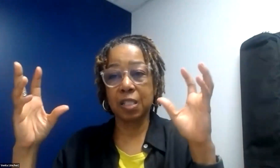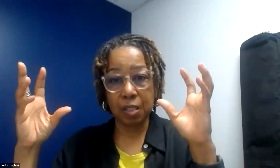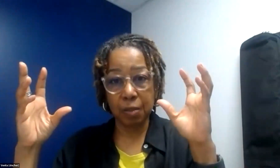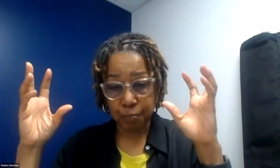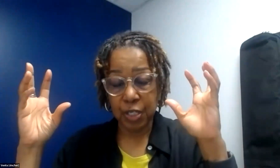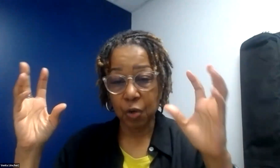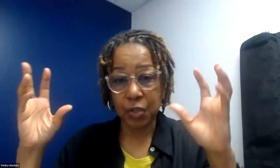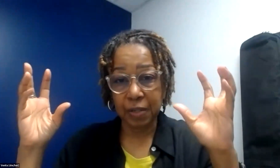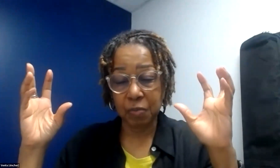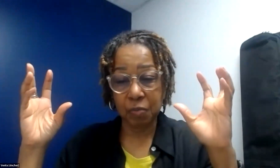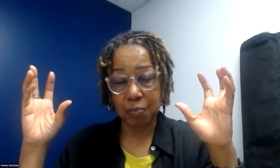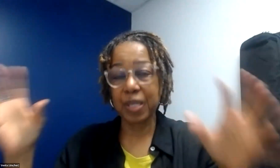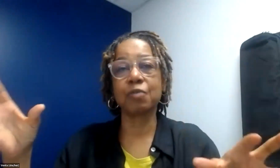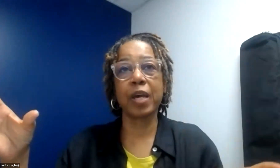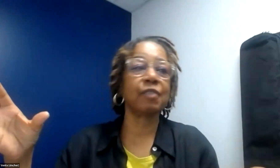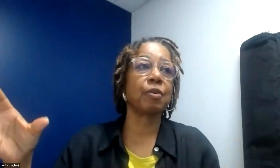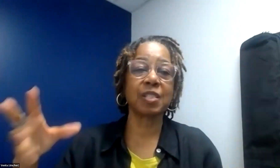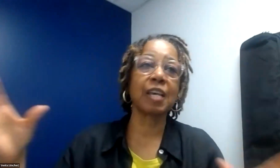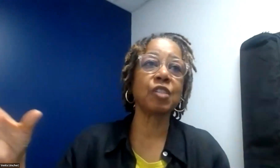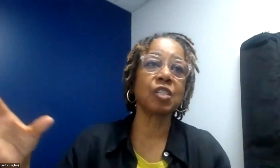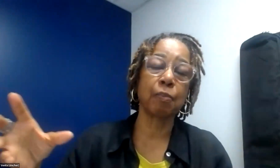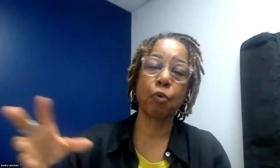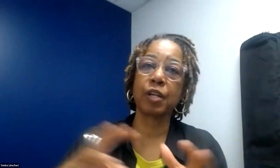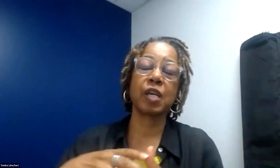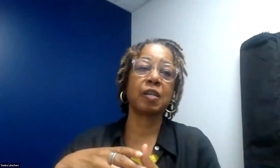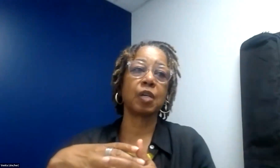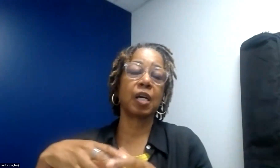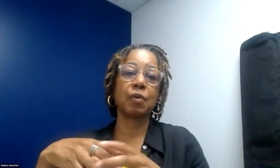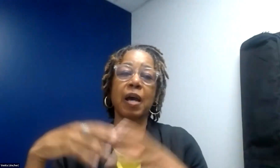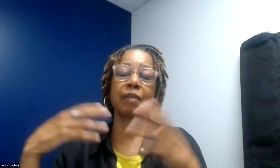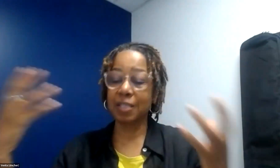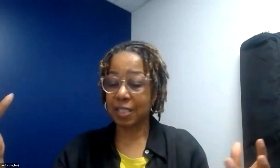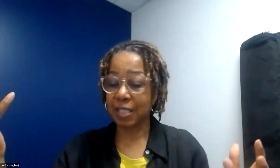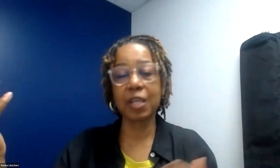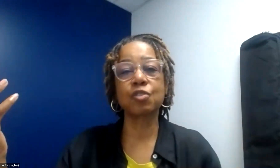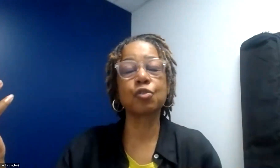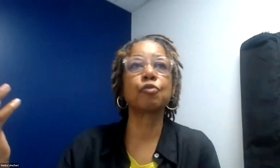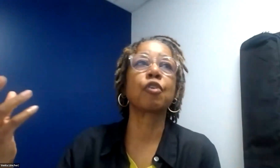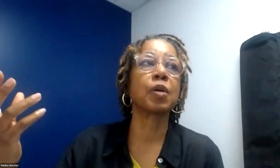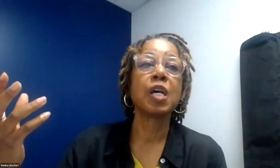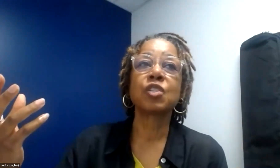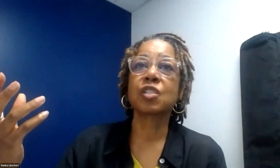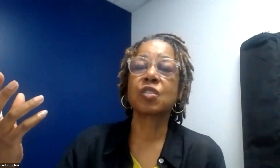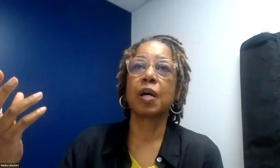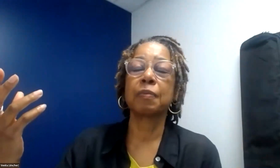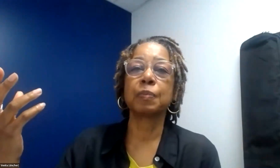think and being ready from a safety standpoint, I think the same thing is true from